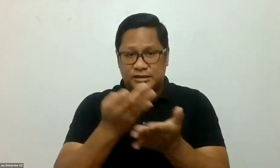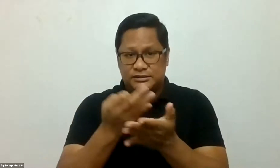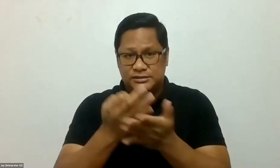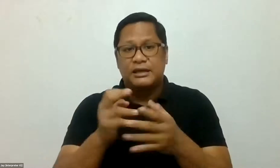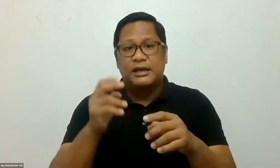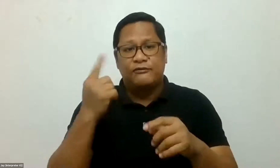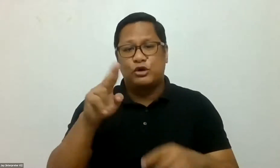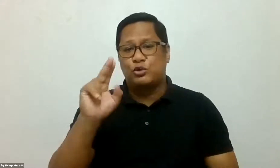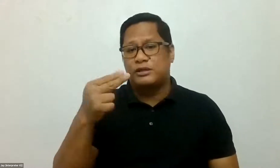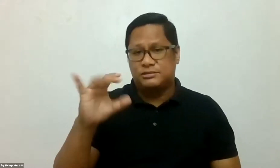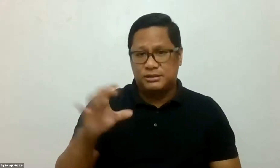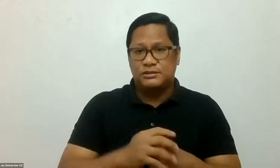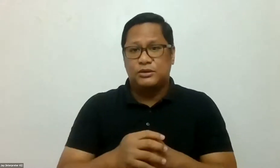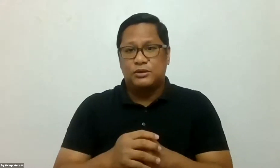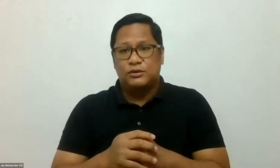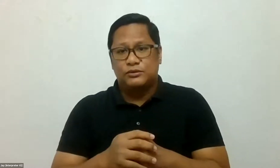UHC. Dr. Banzon.